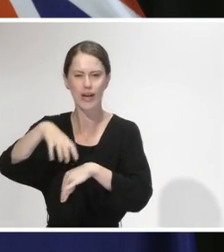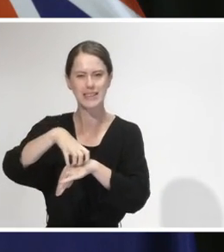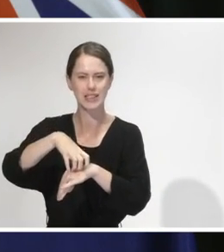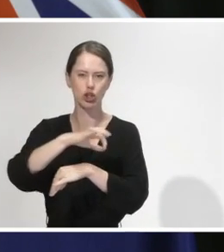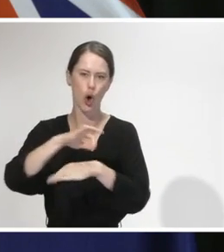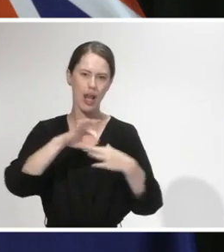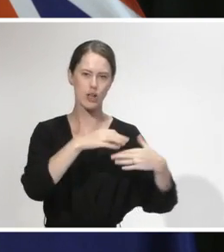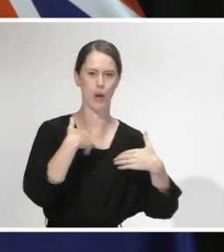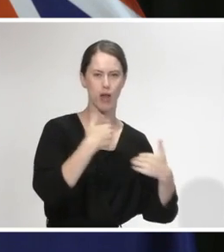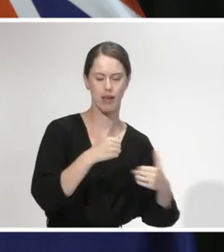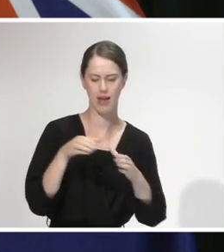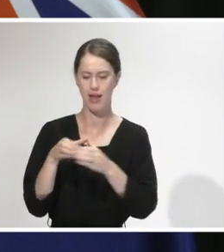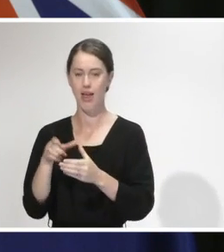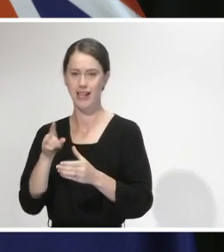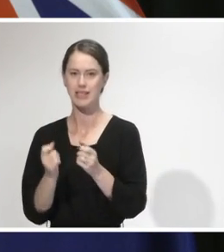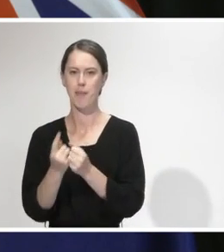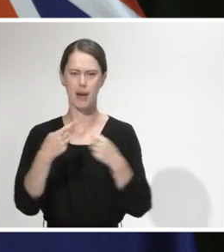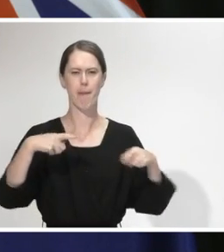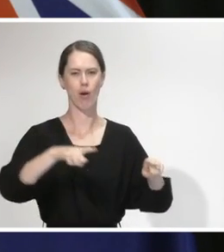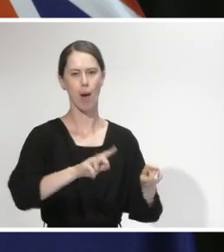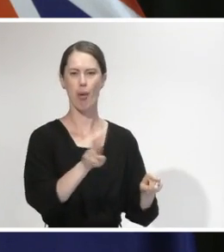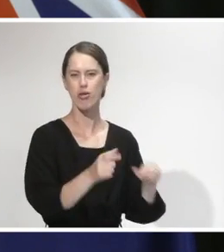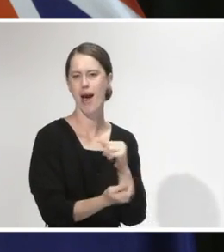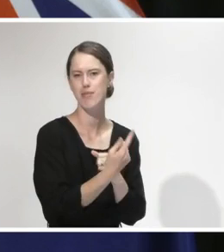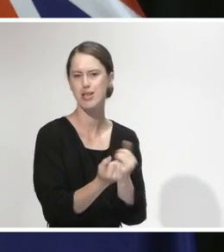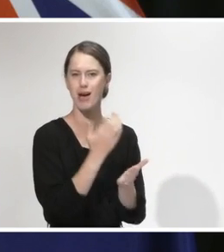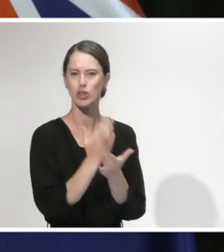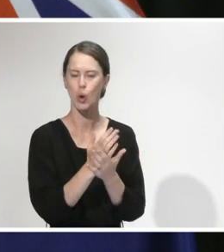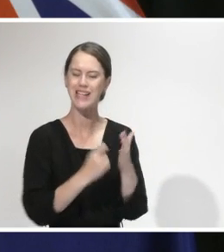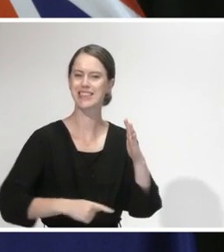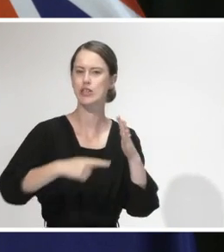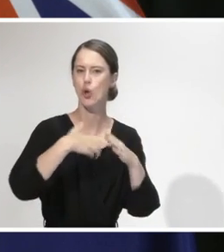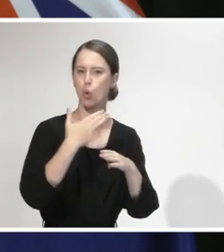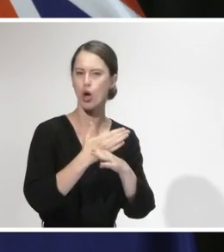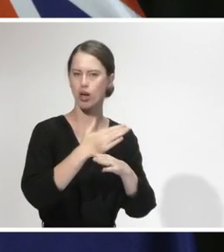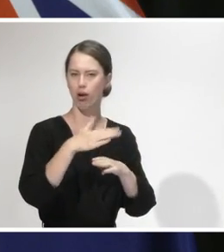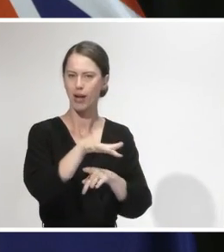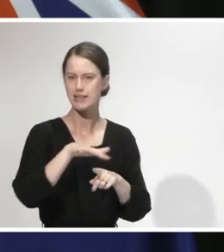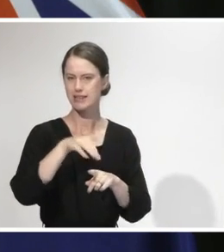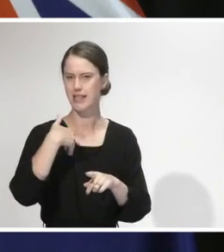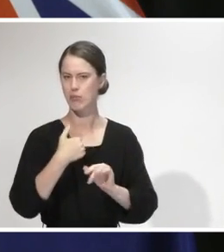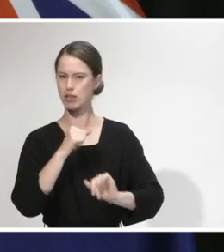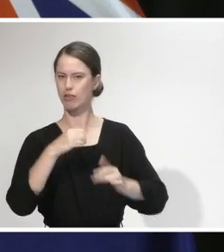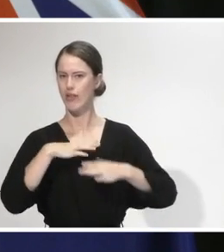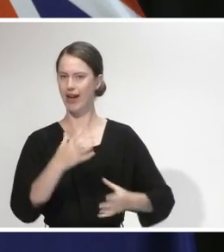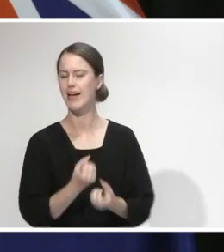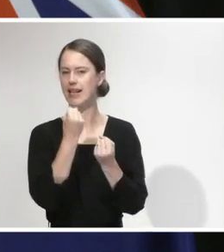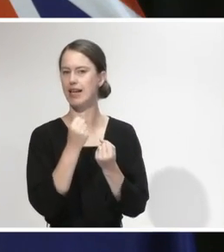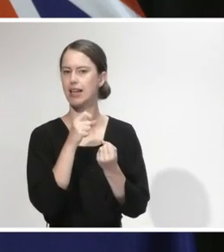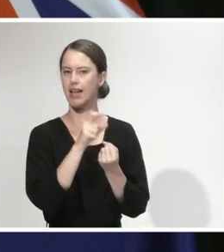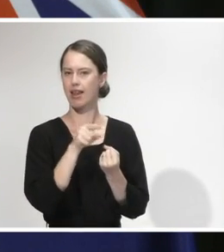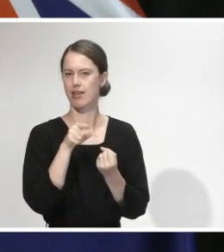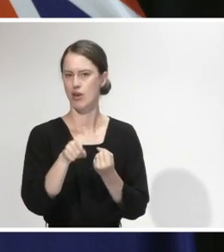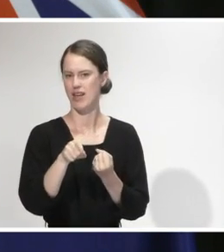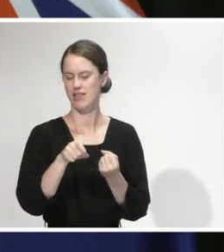organisations, and that is happening in parallel to ensure that essential workforces who need PPE for their work are able to get it, and it's distributed out